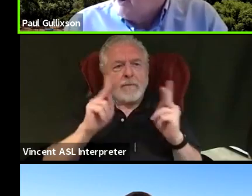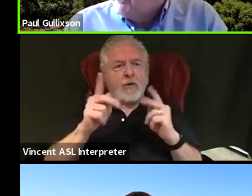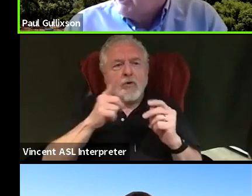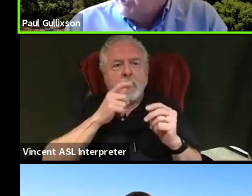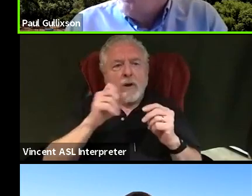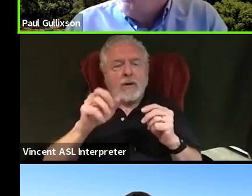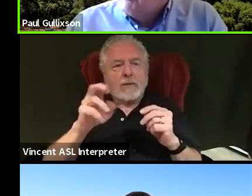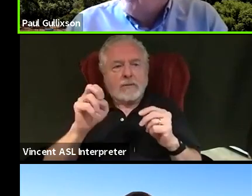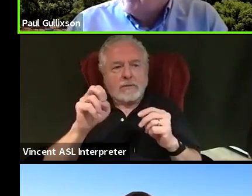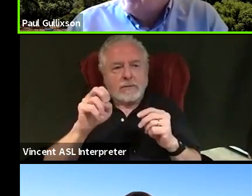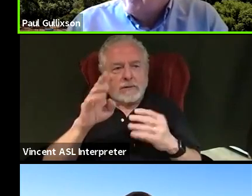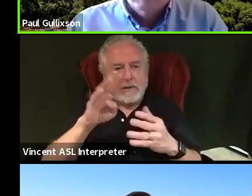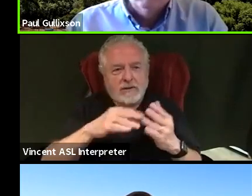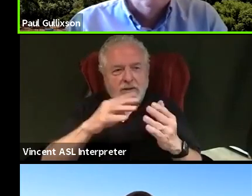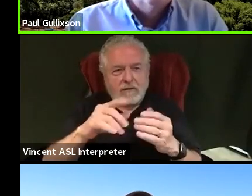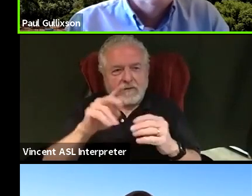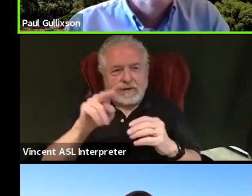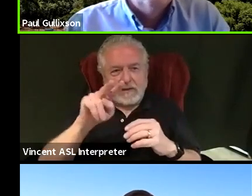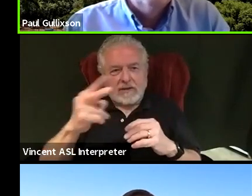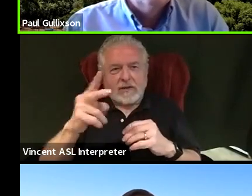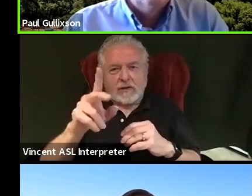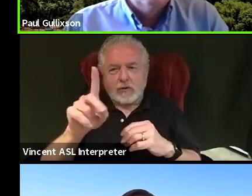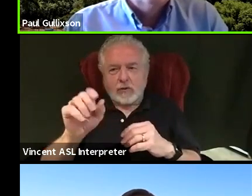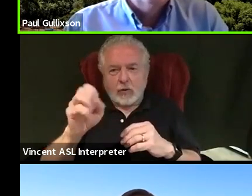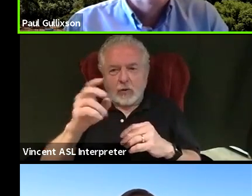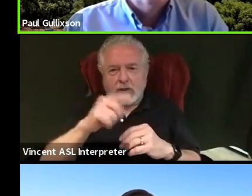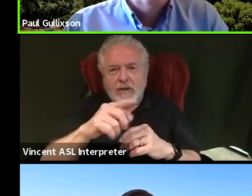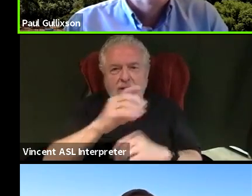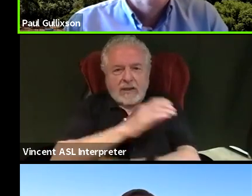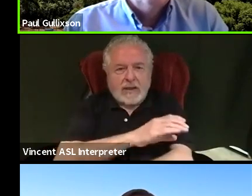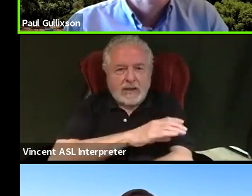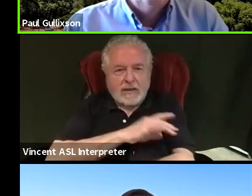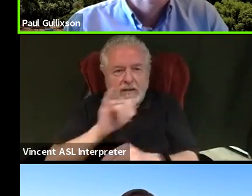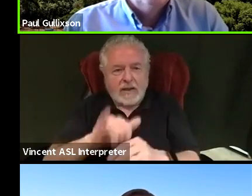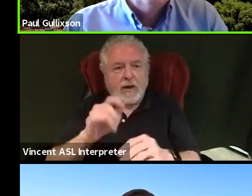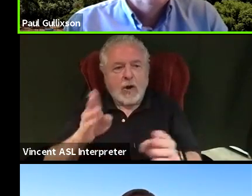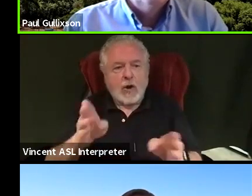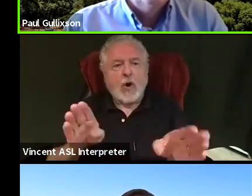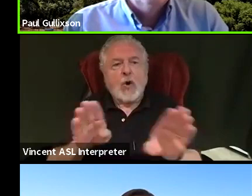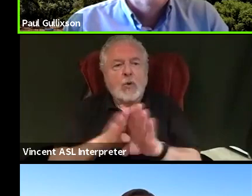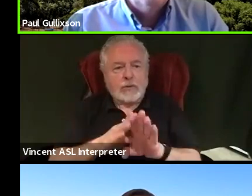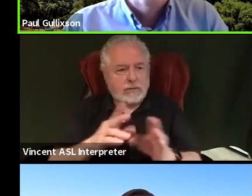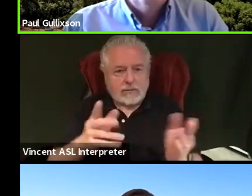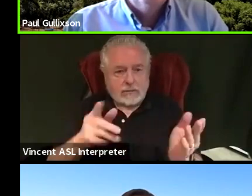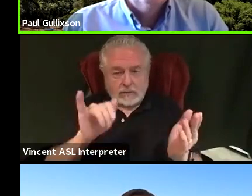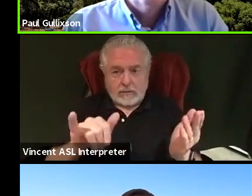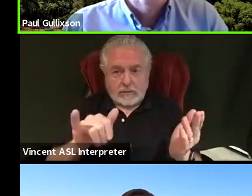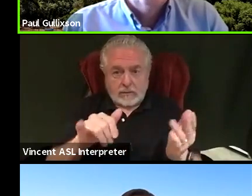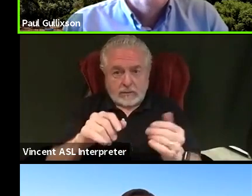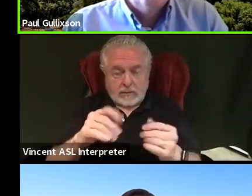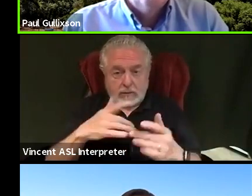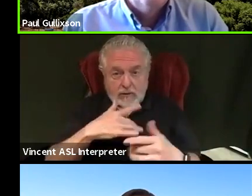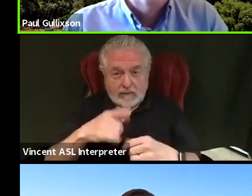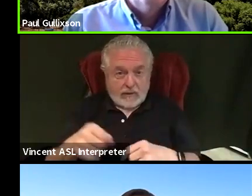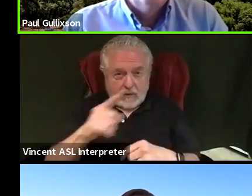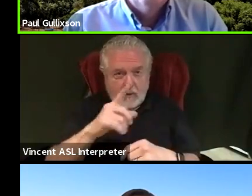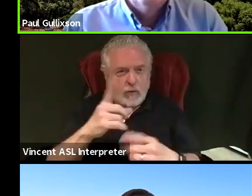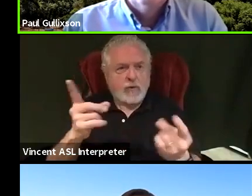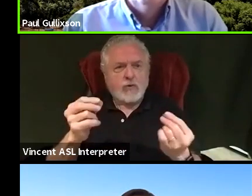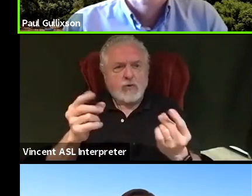who are scheduled for a second dose at one of these clinics that are closing? Is that an area of concern for them, or